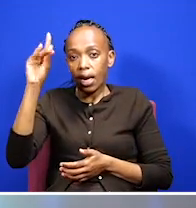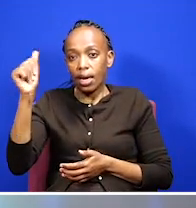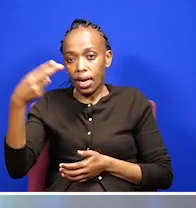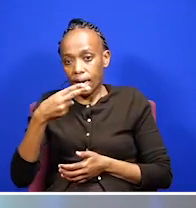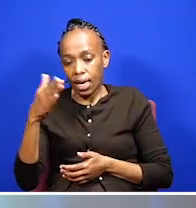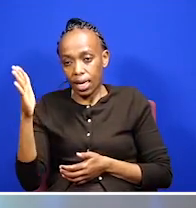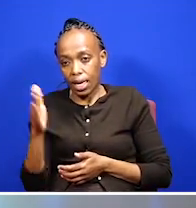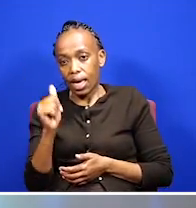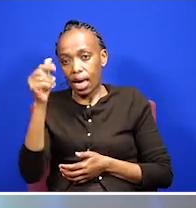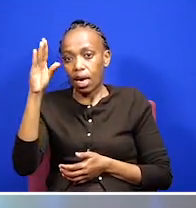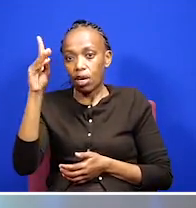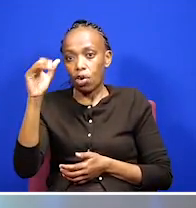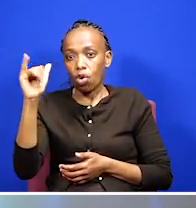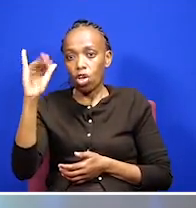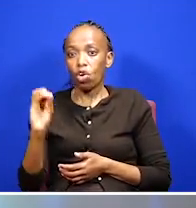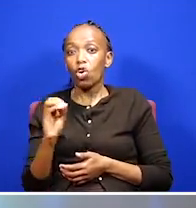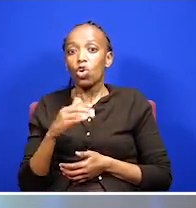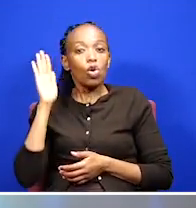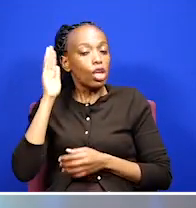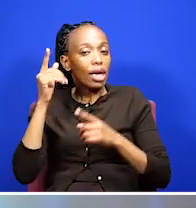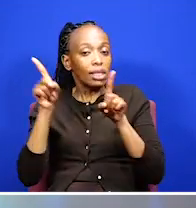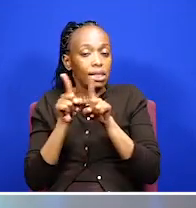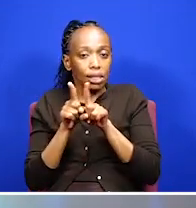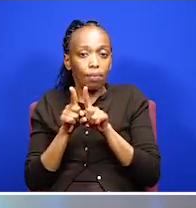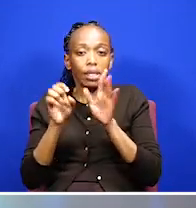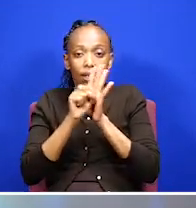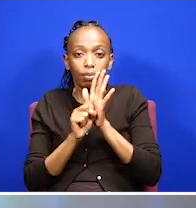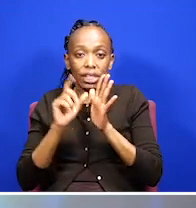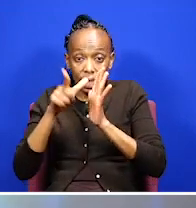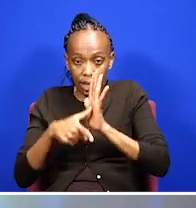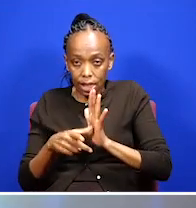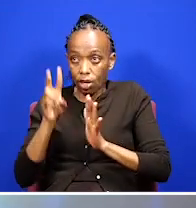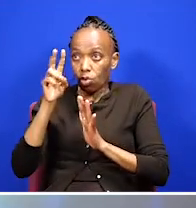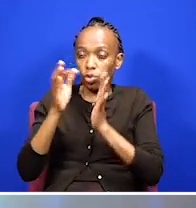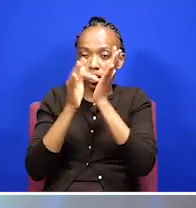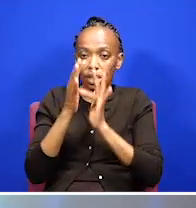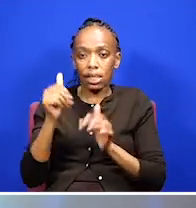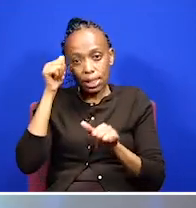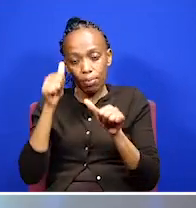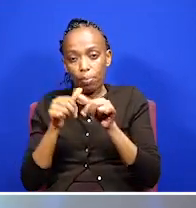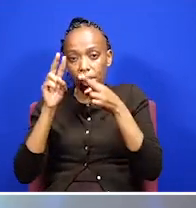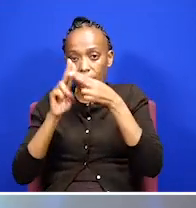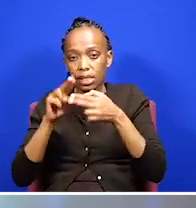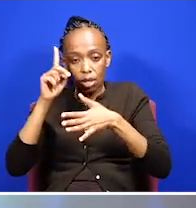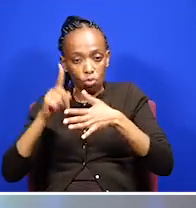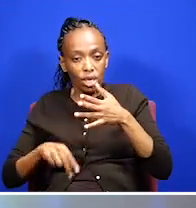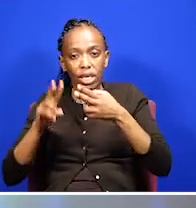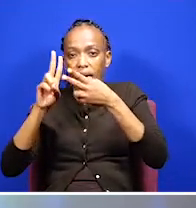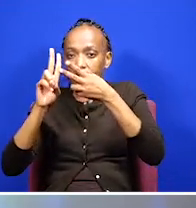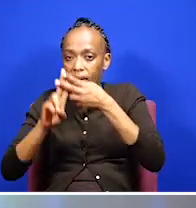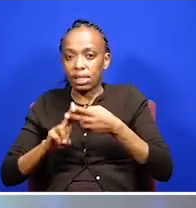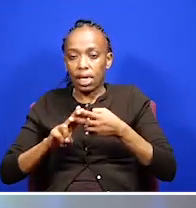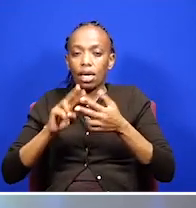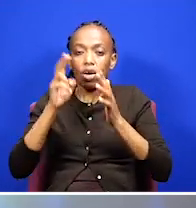Adoyo. We'll be hearing more from her as she speaks to the same subject of looking to Jesus. Remember, the hashtag is hashtag